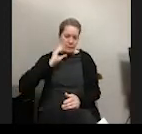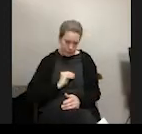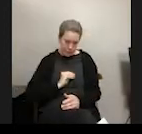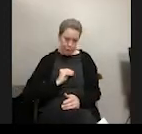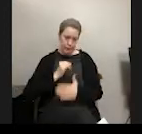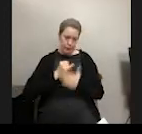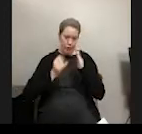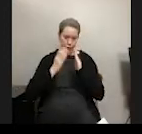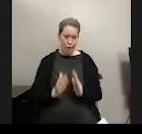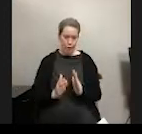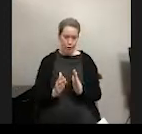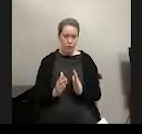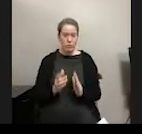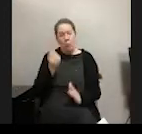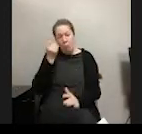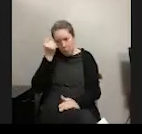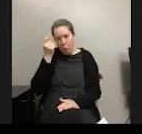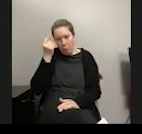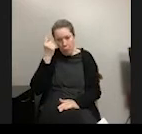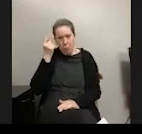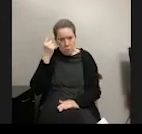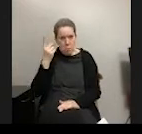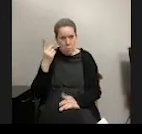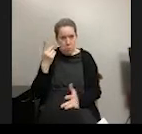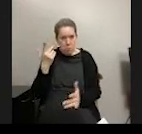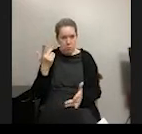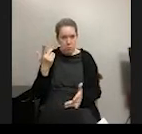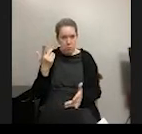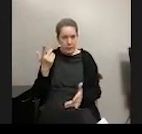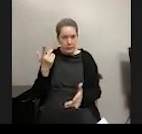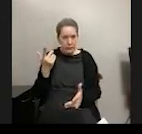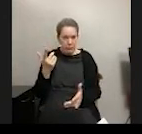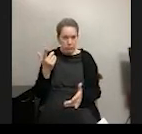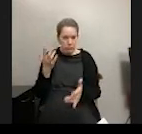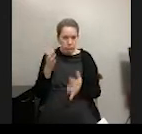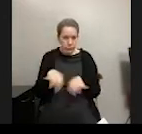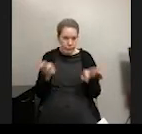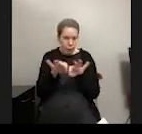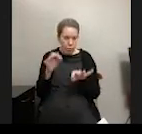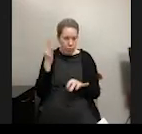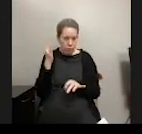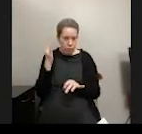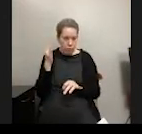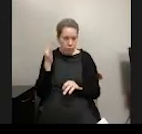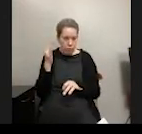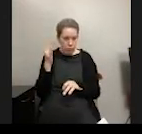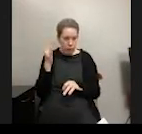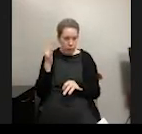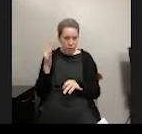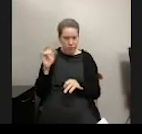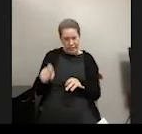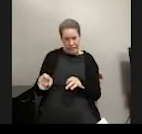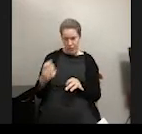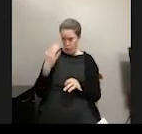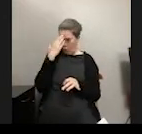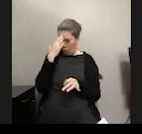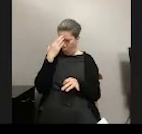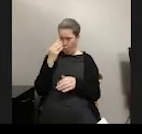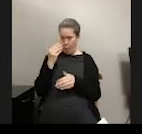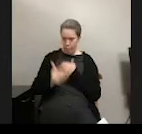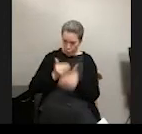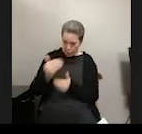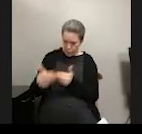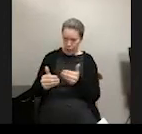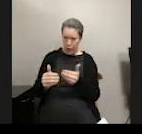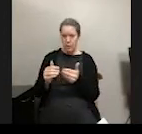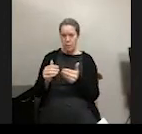legacy pieces, big budgets, and they need the experience of how to produce and how to work with a fabricator and all those things. But in